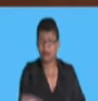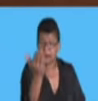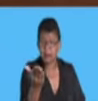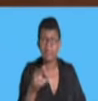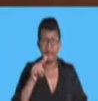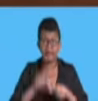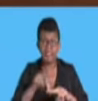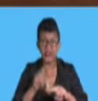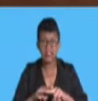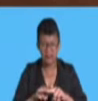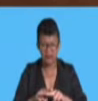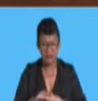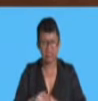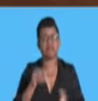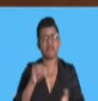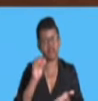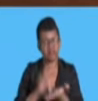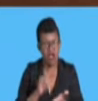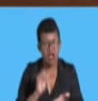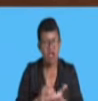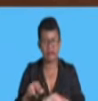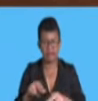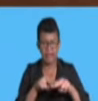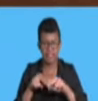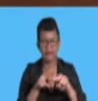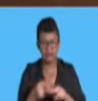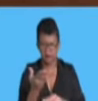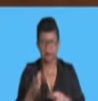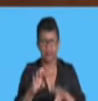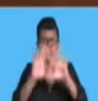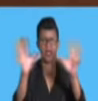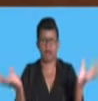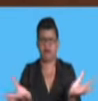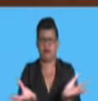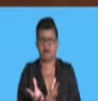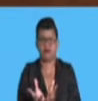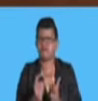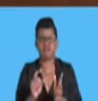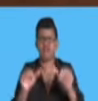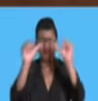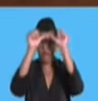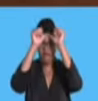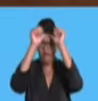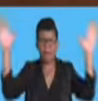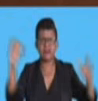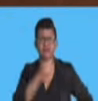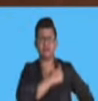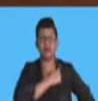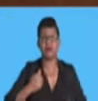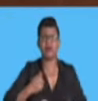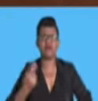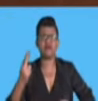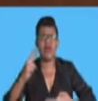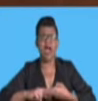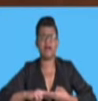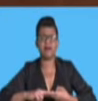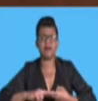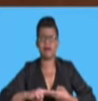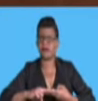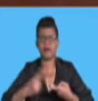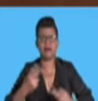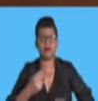great servant of Fiji and the world, as a decorated soldier, United Forces commander, diplomat, Permanent